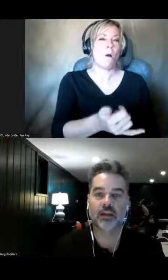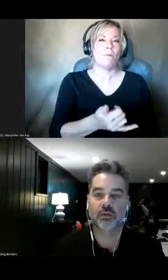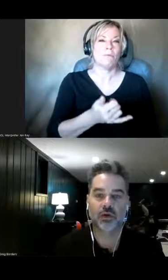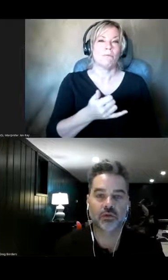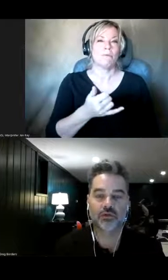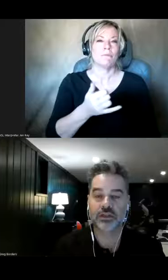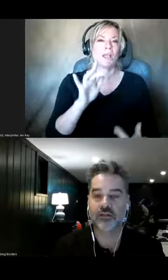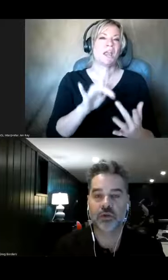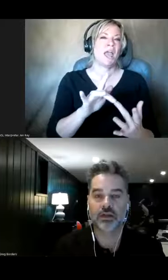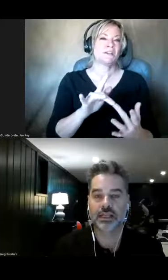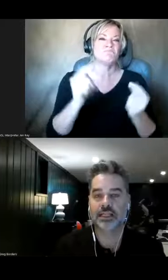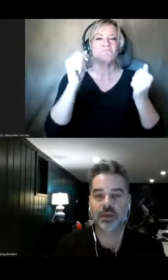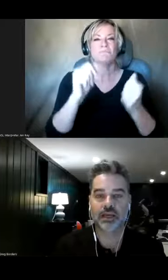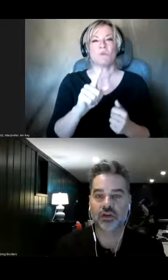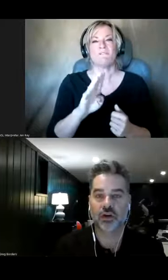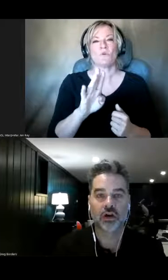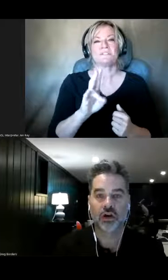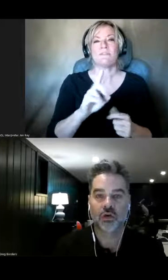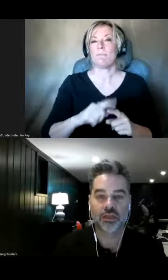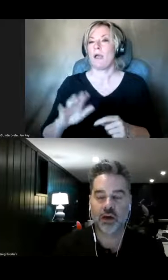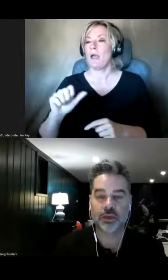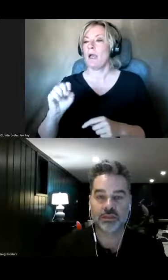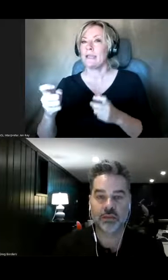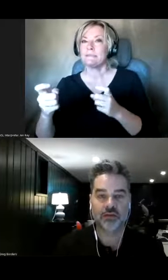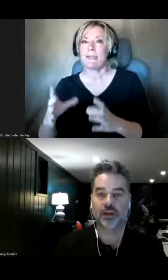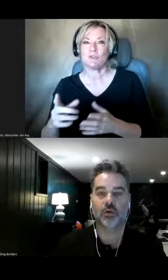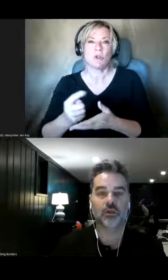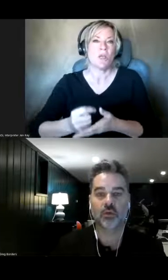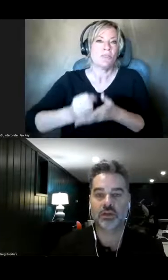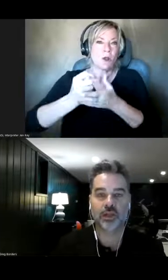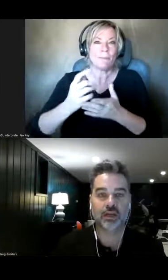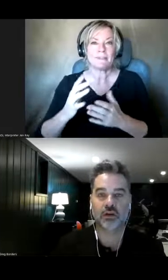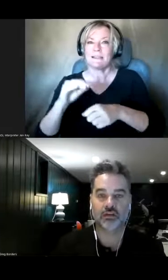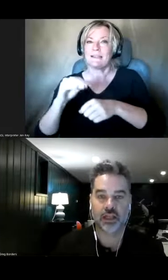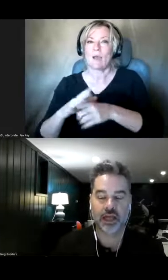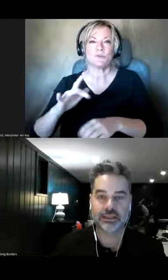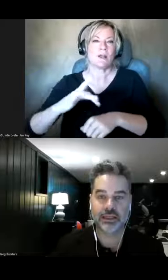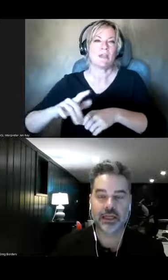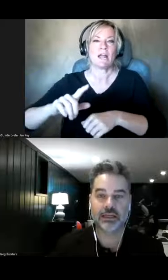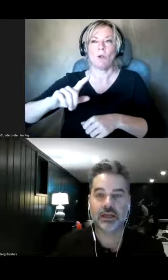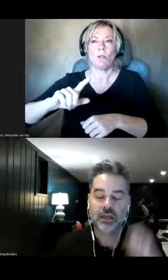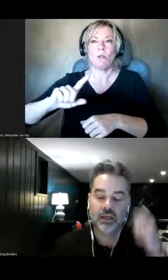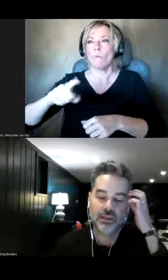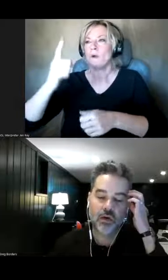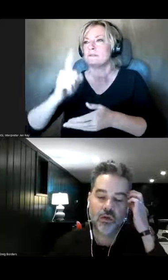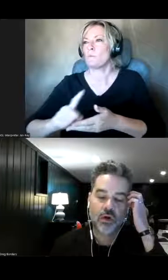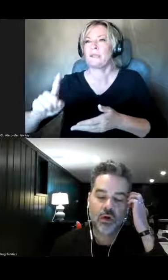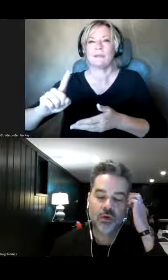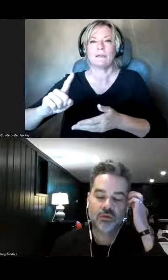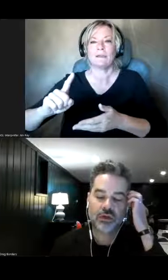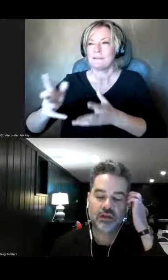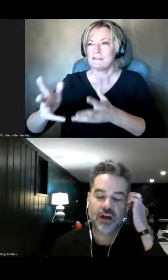It's available 24/7, whereas a case manager or a therapist may be available only once a week or even less. And